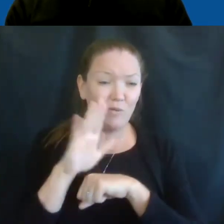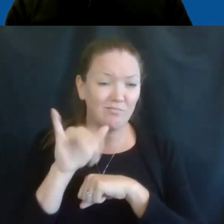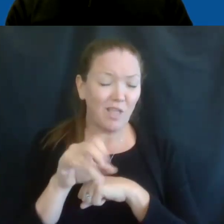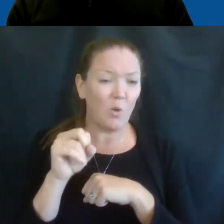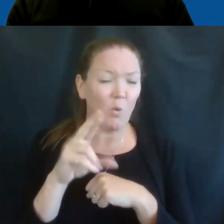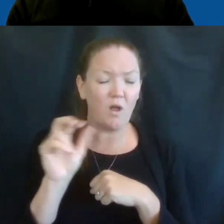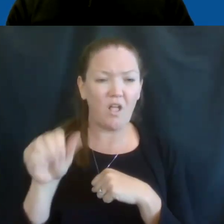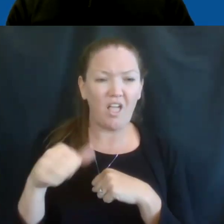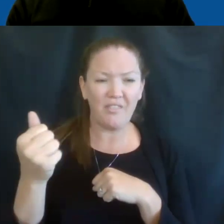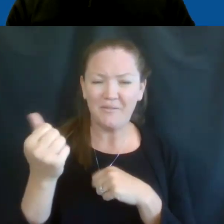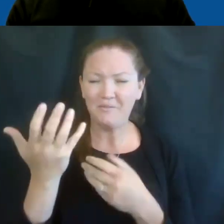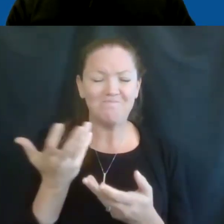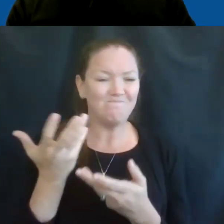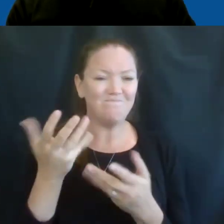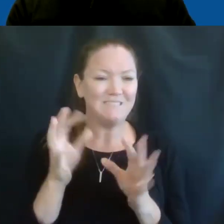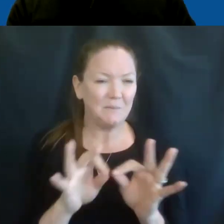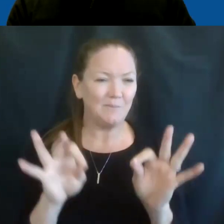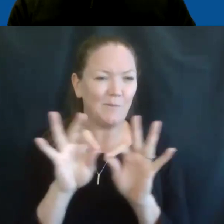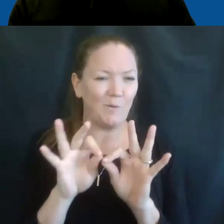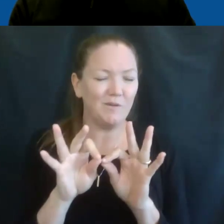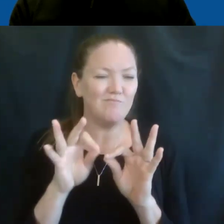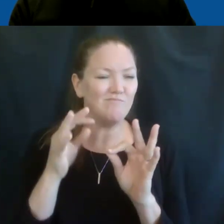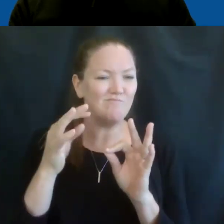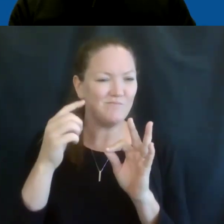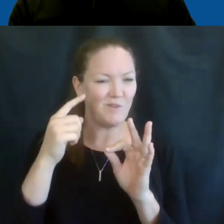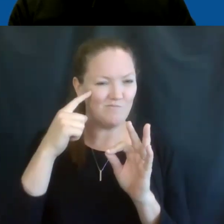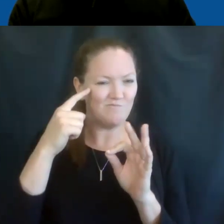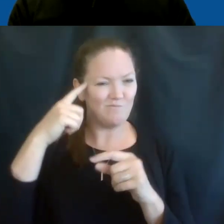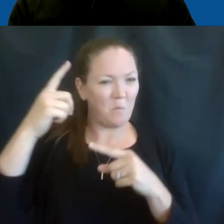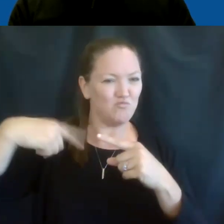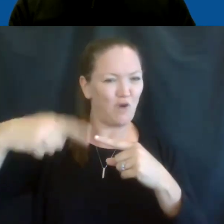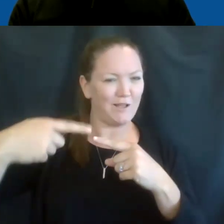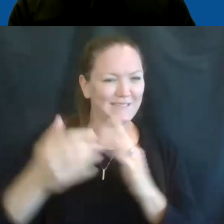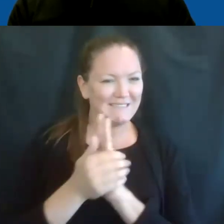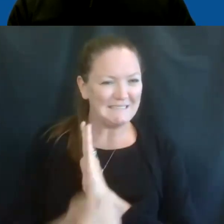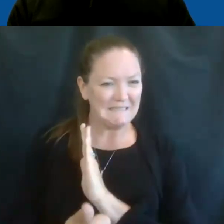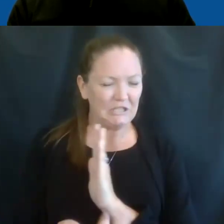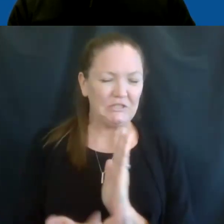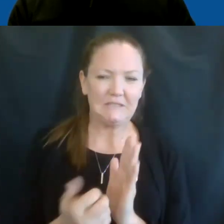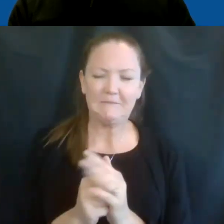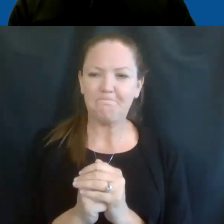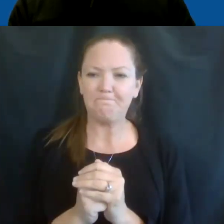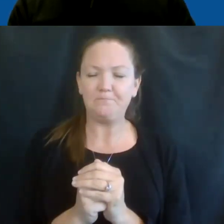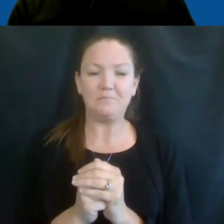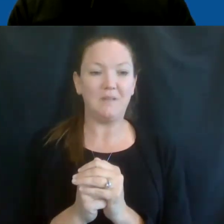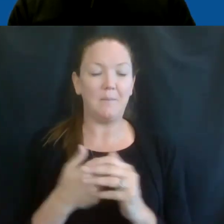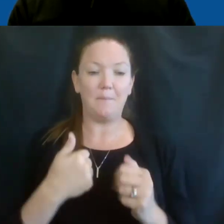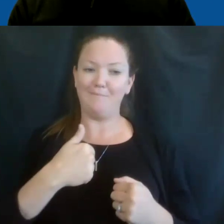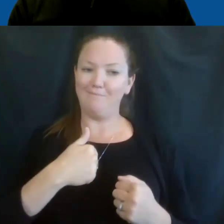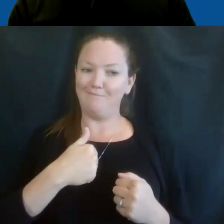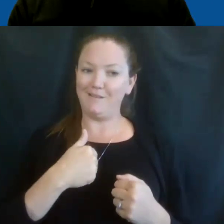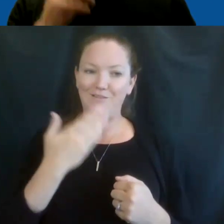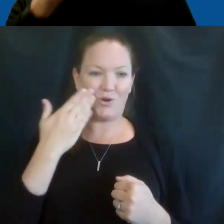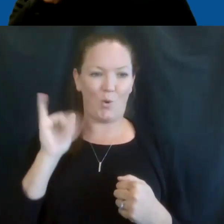of critical kind of processing skills. But I don't know that